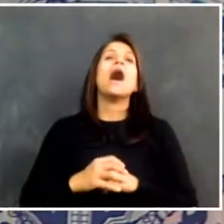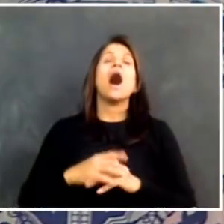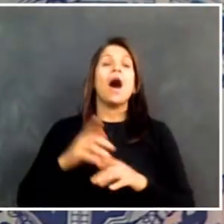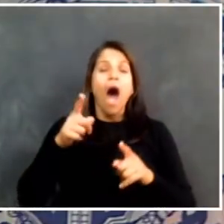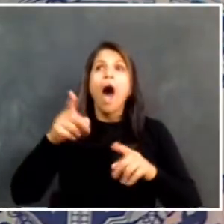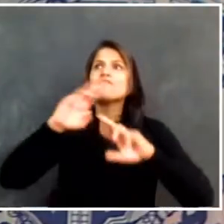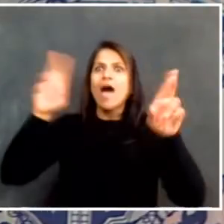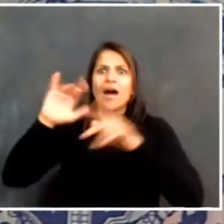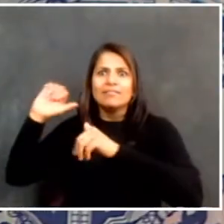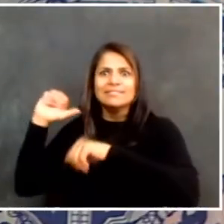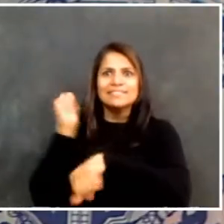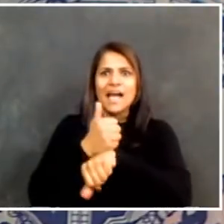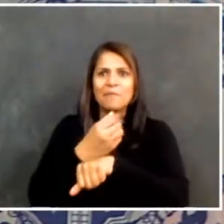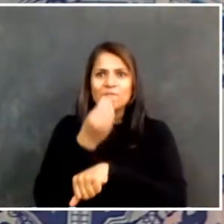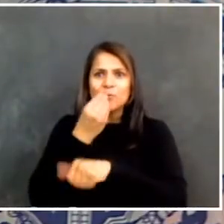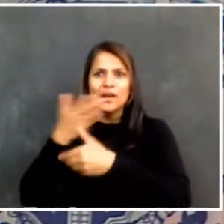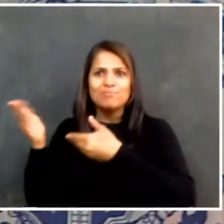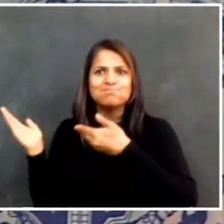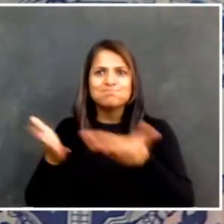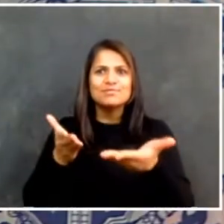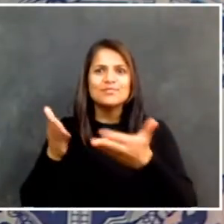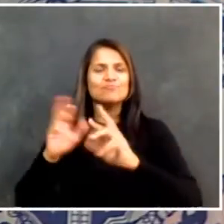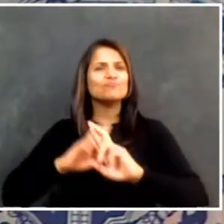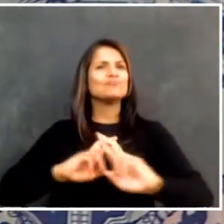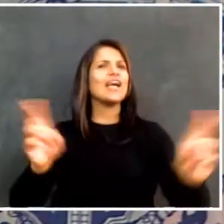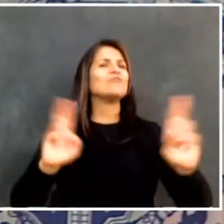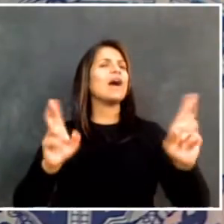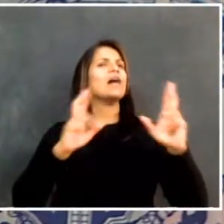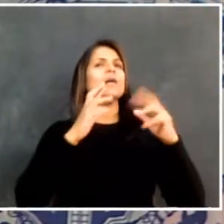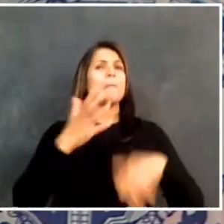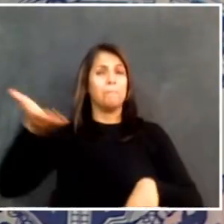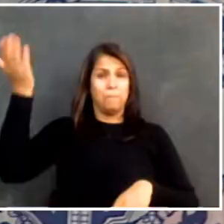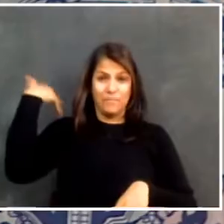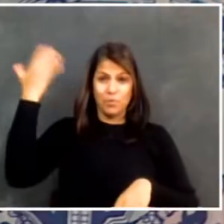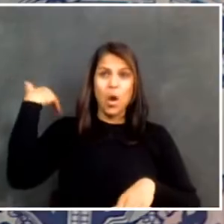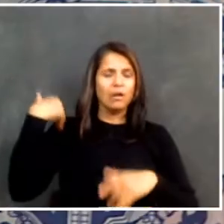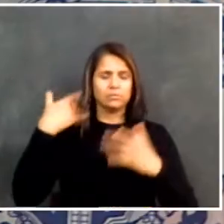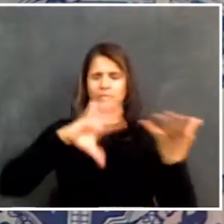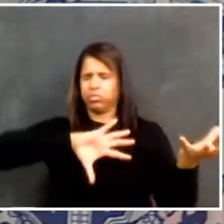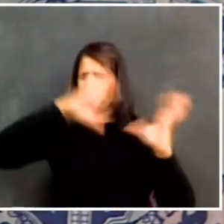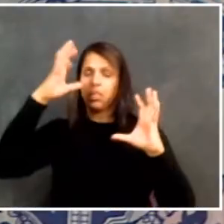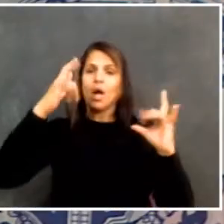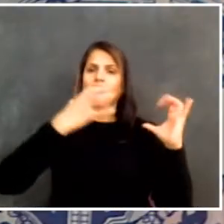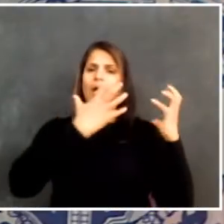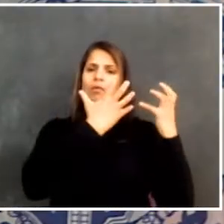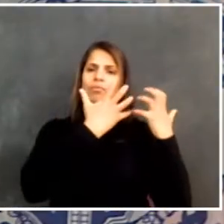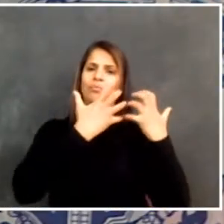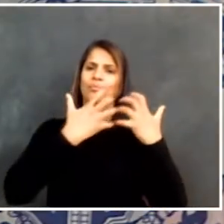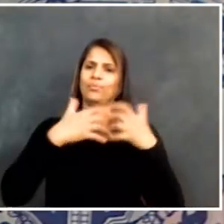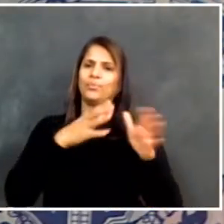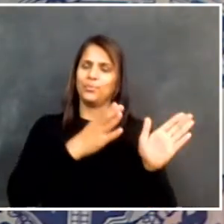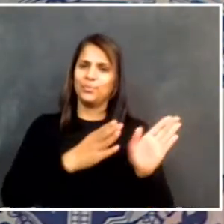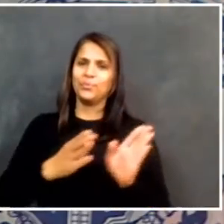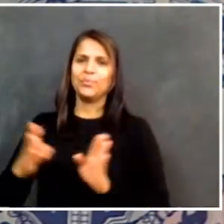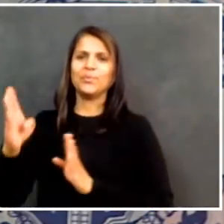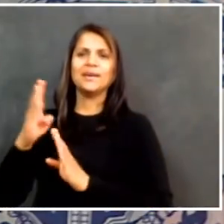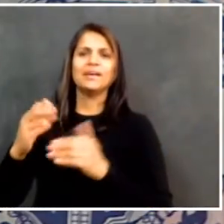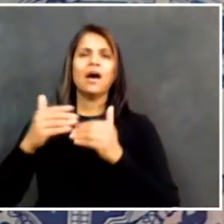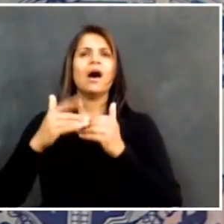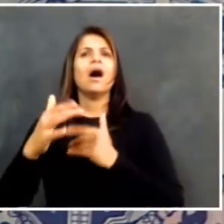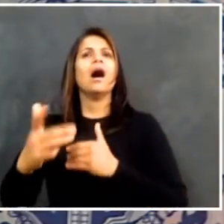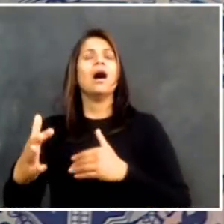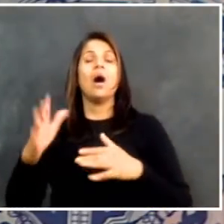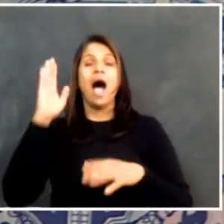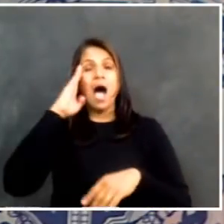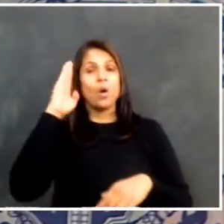wasn't, something that was easy and just obvious to do. People had to work hard